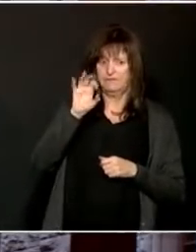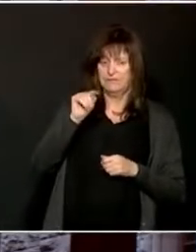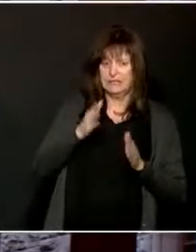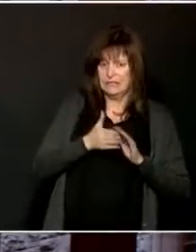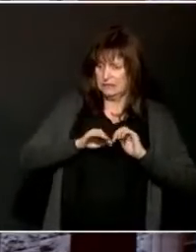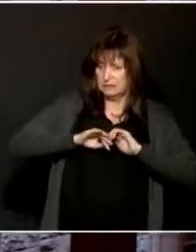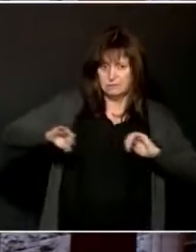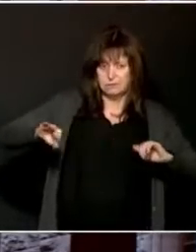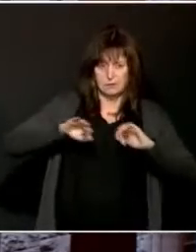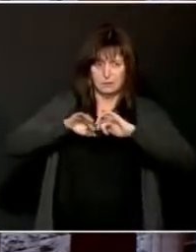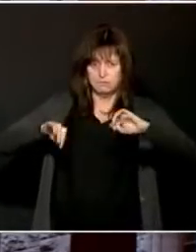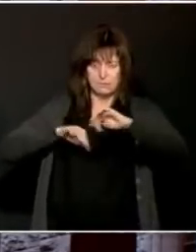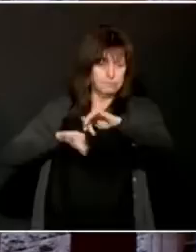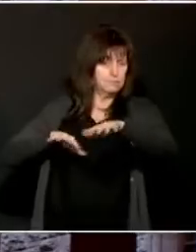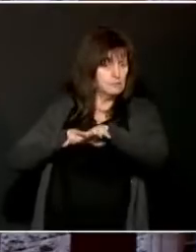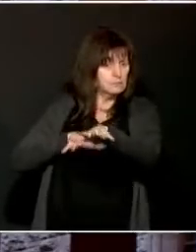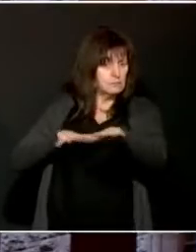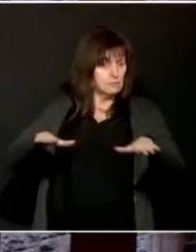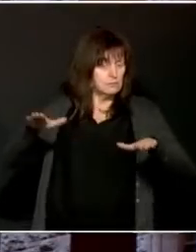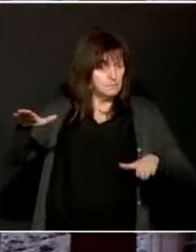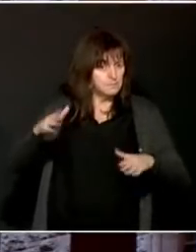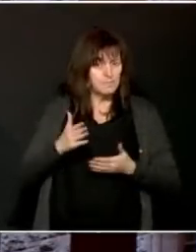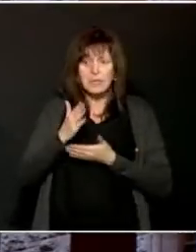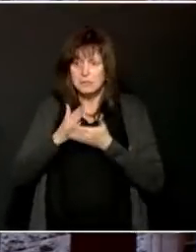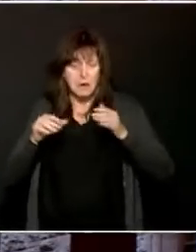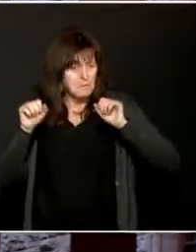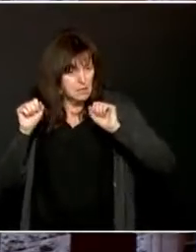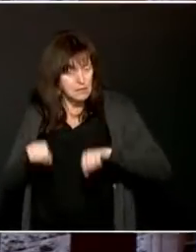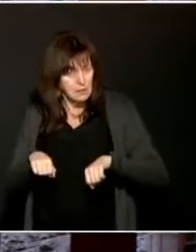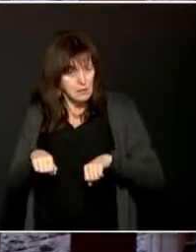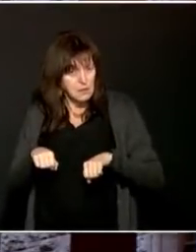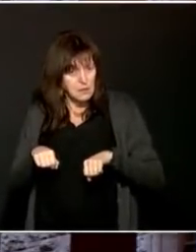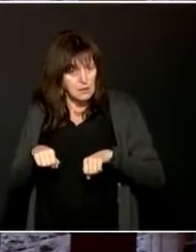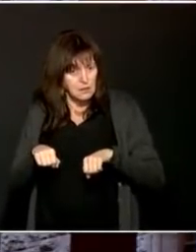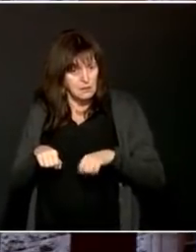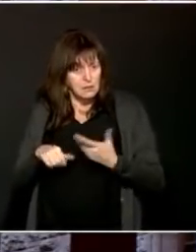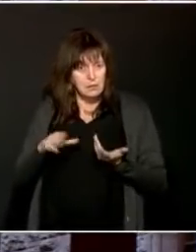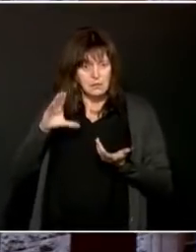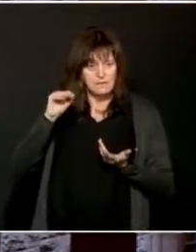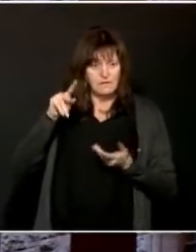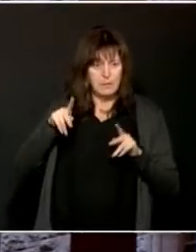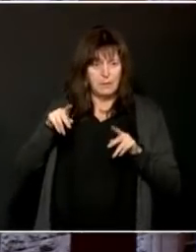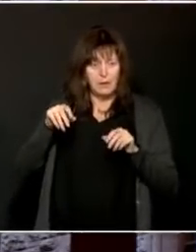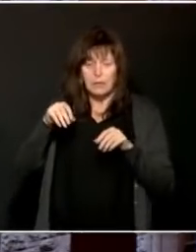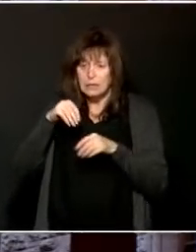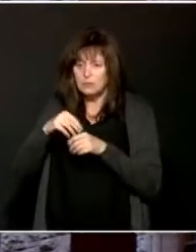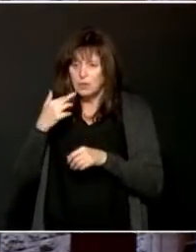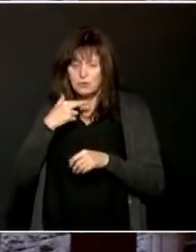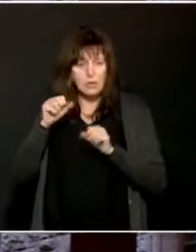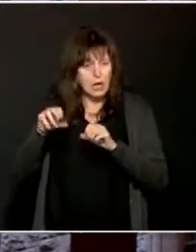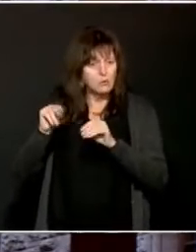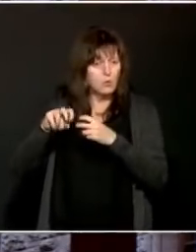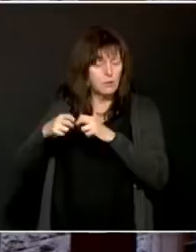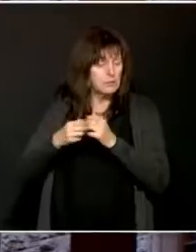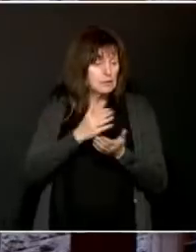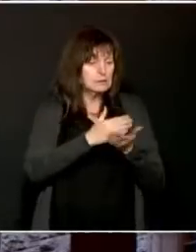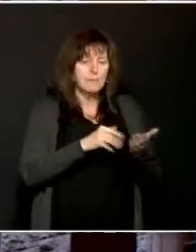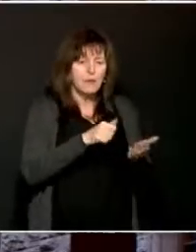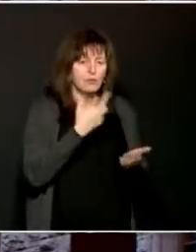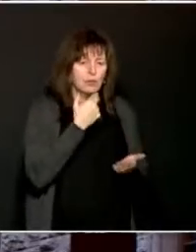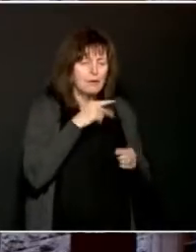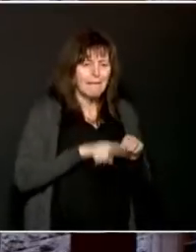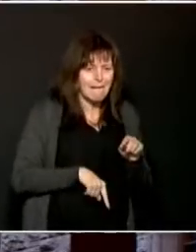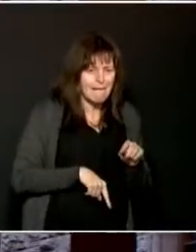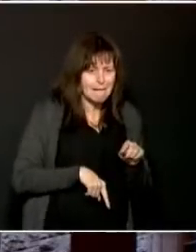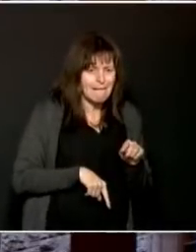the physical layout to put 50 in a place, some won't. Some may not even be able to put 10 in the place, and that's